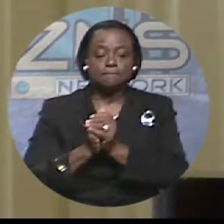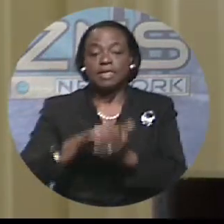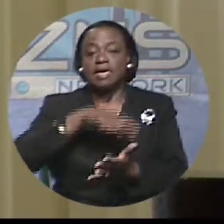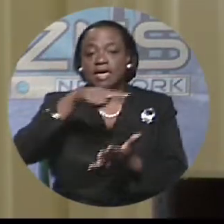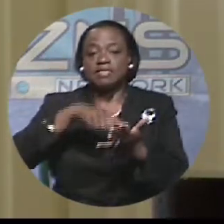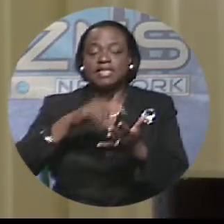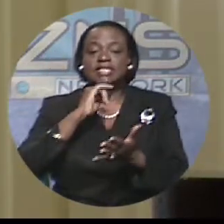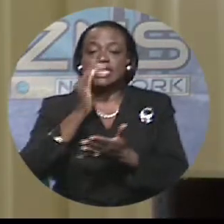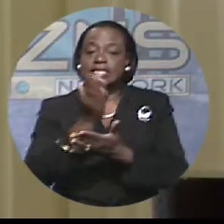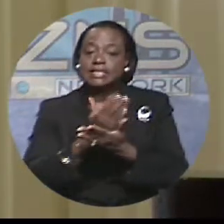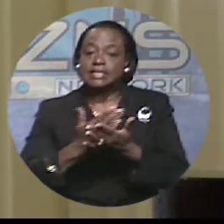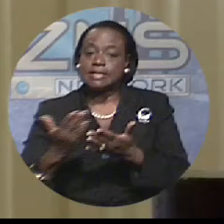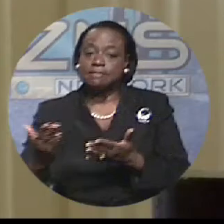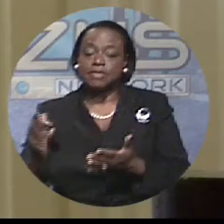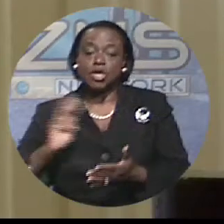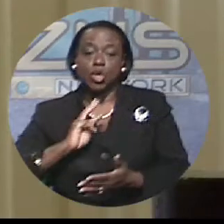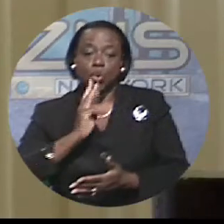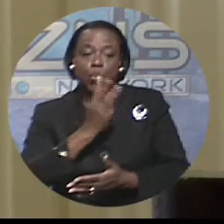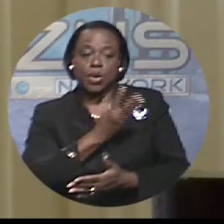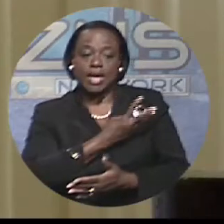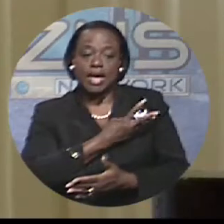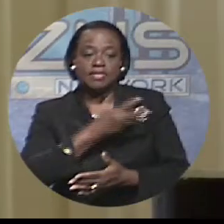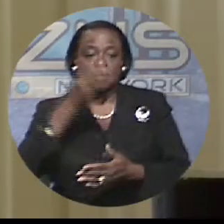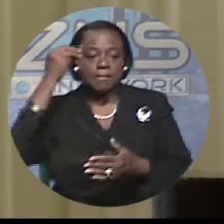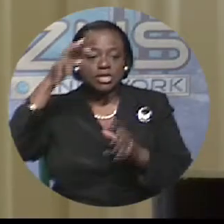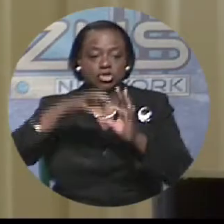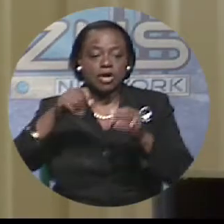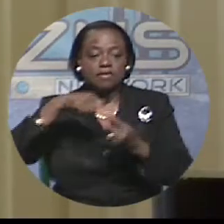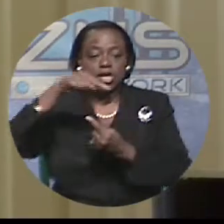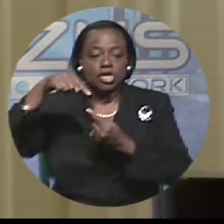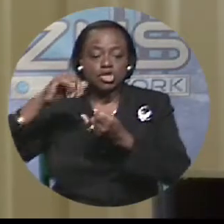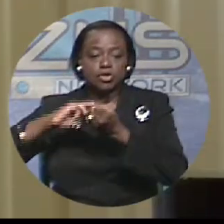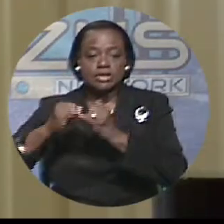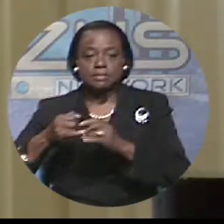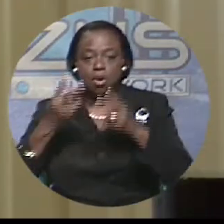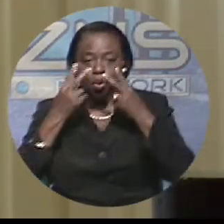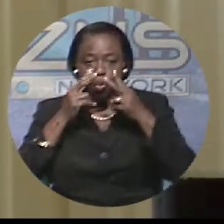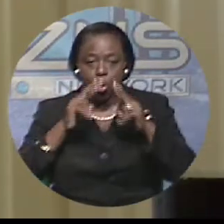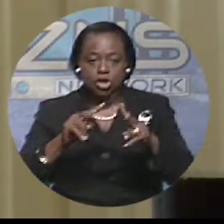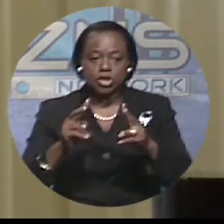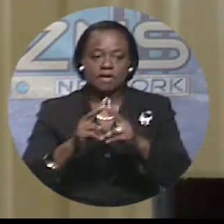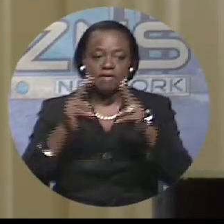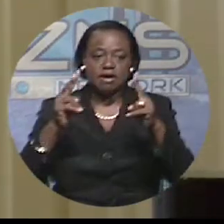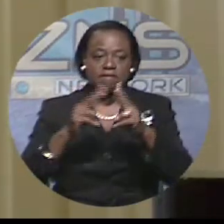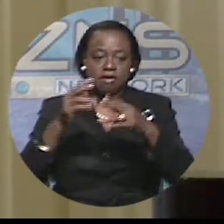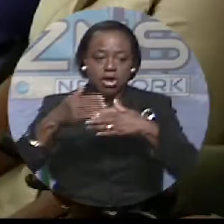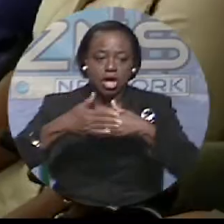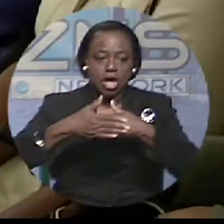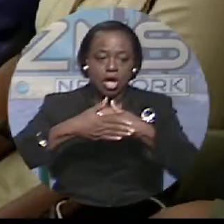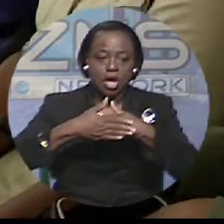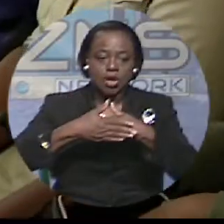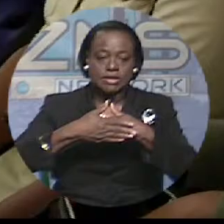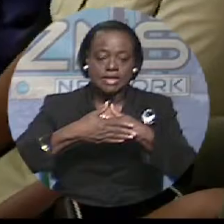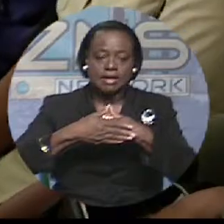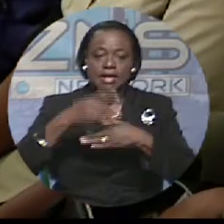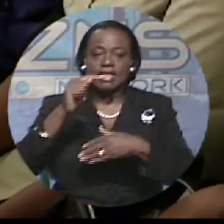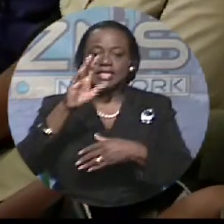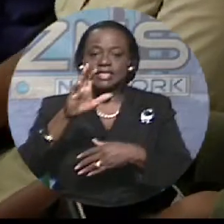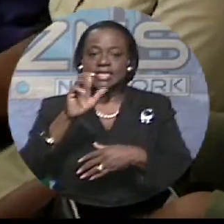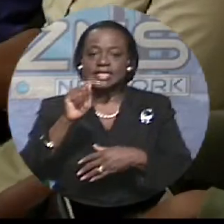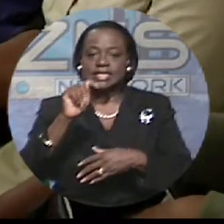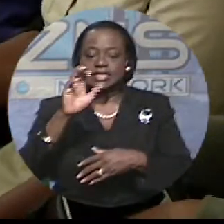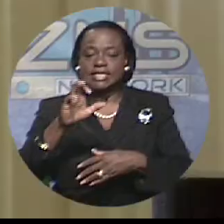is something, though, that we at the Ministry of Tourism are monitoring very, very closely. The CDC